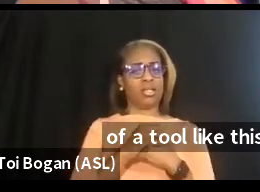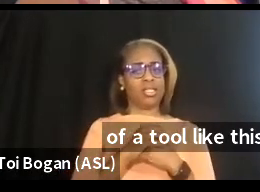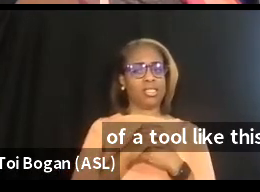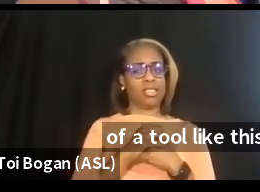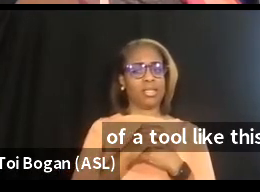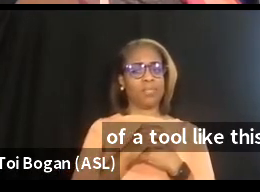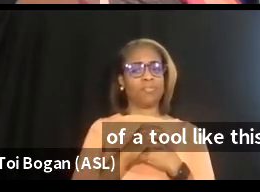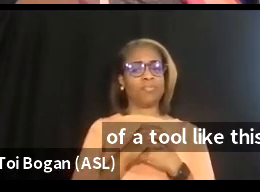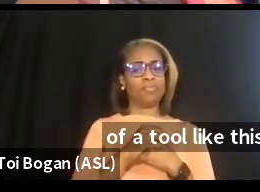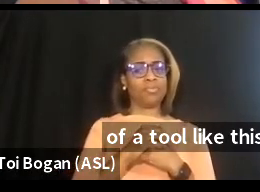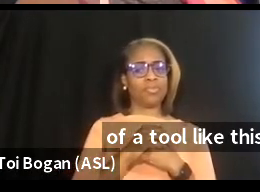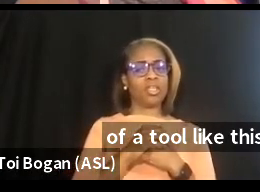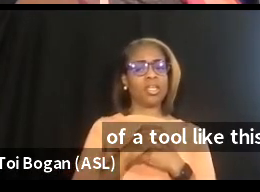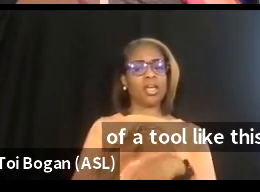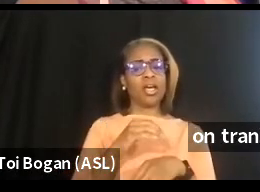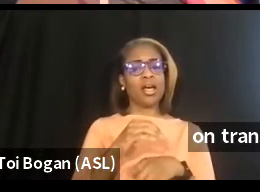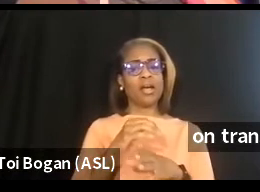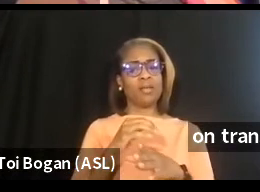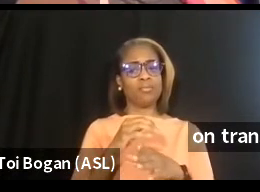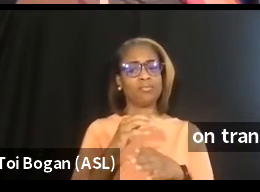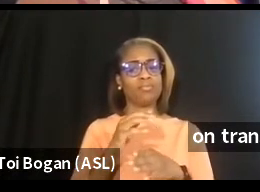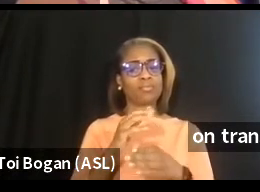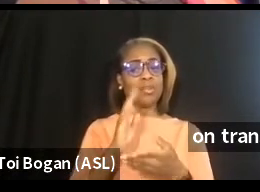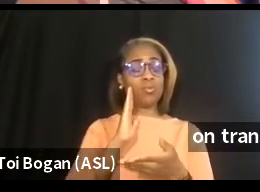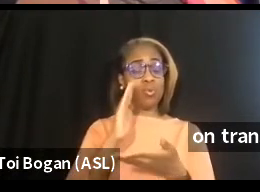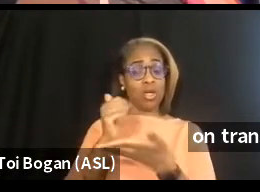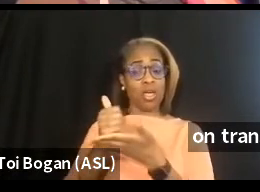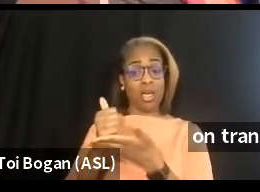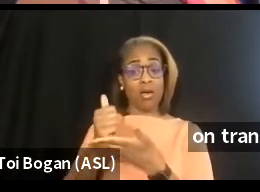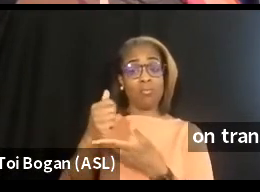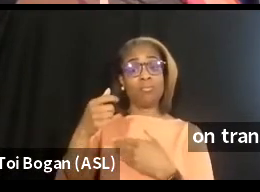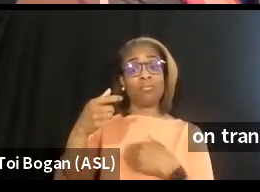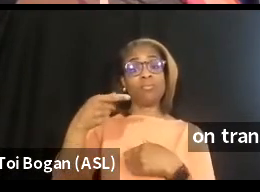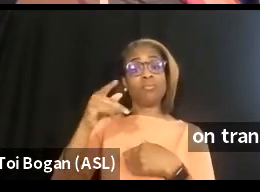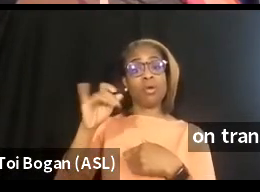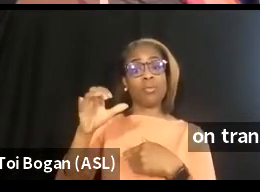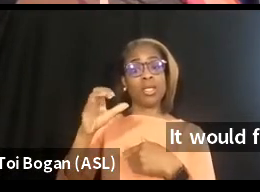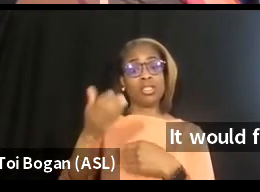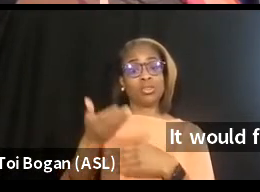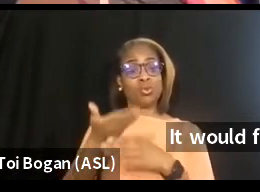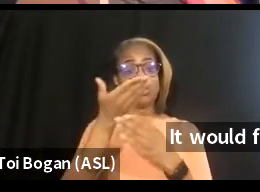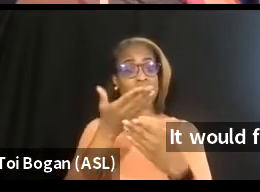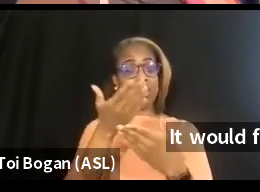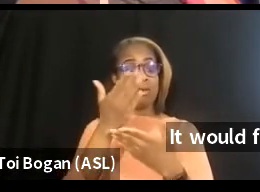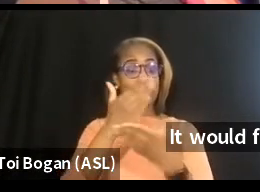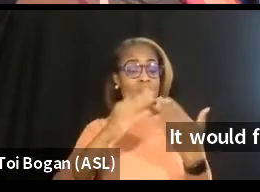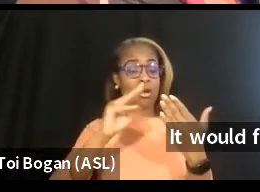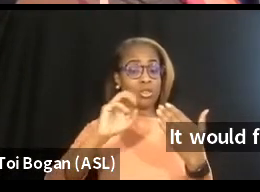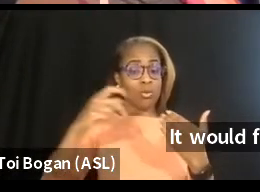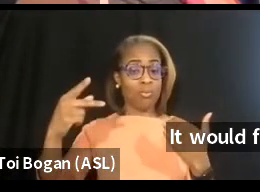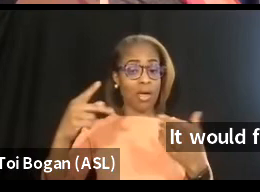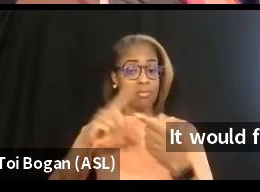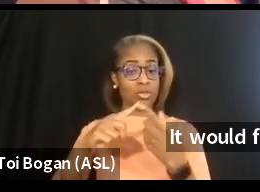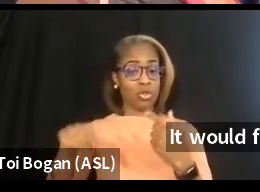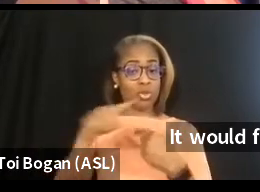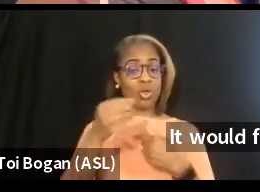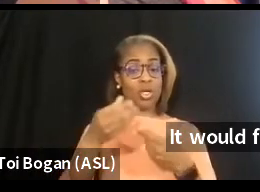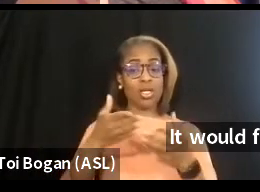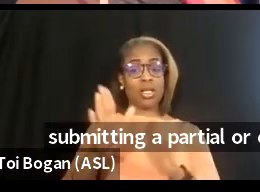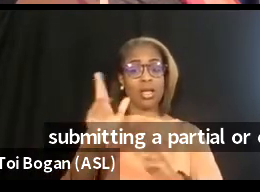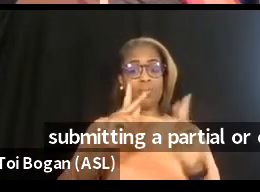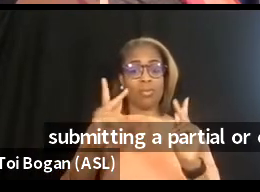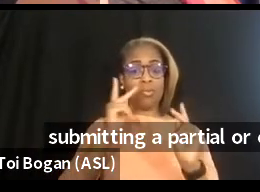would facilitate the public submitting a partial or complete map to you and allow the public to see